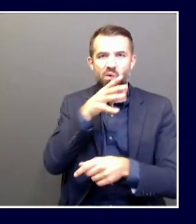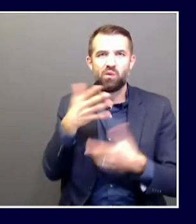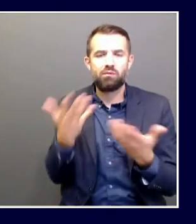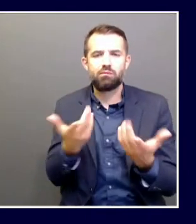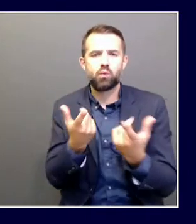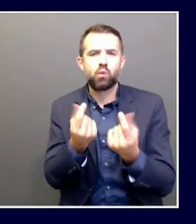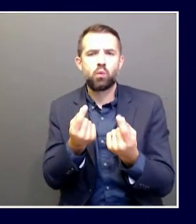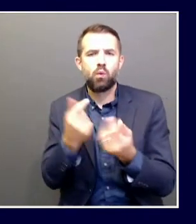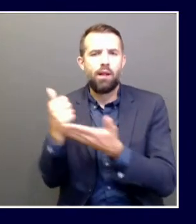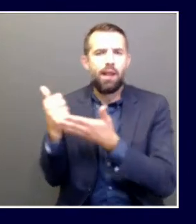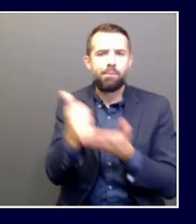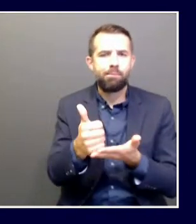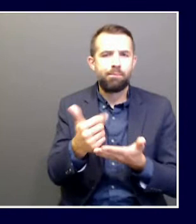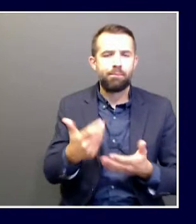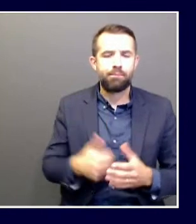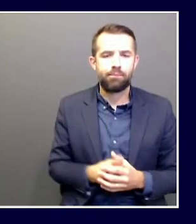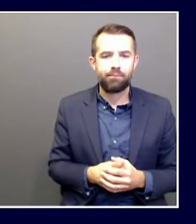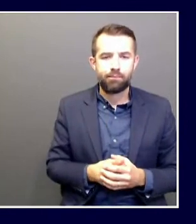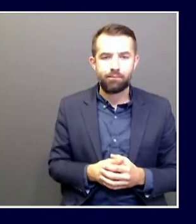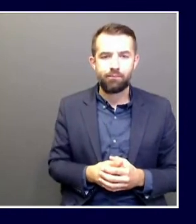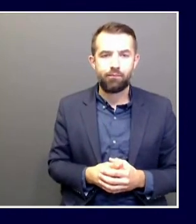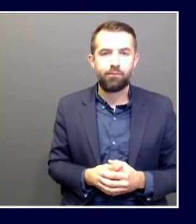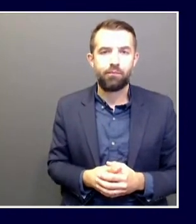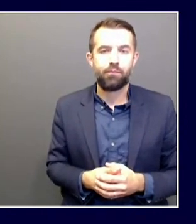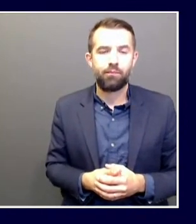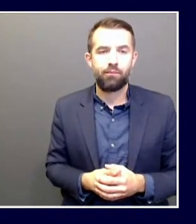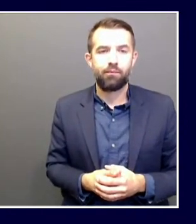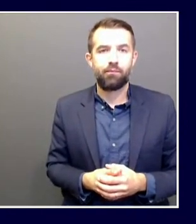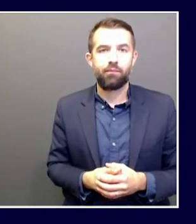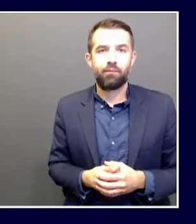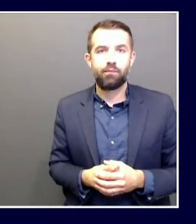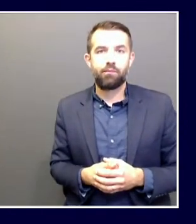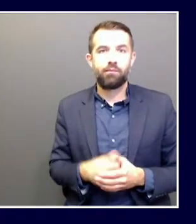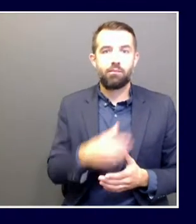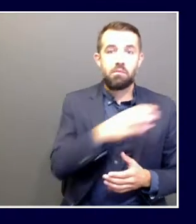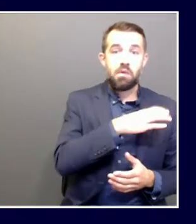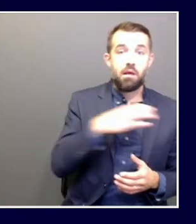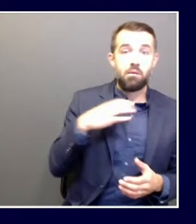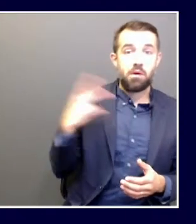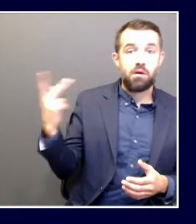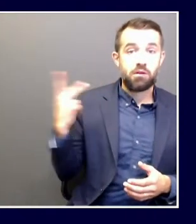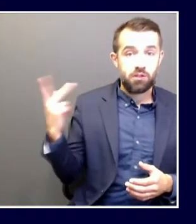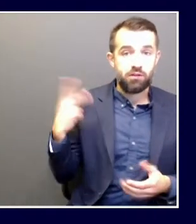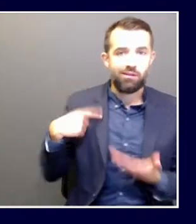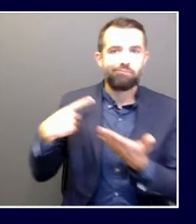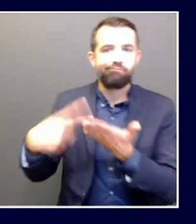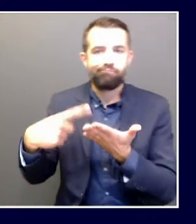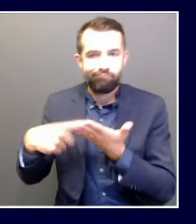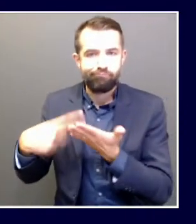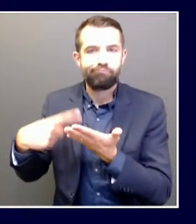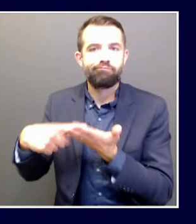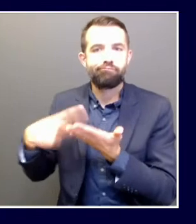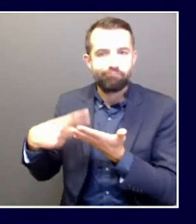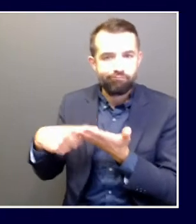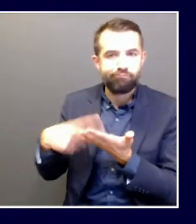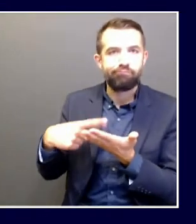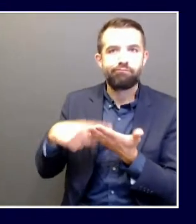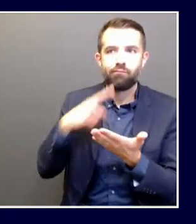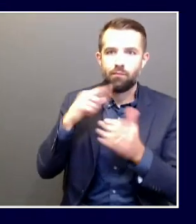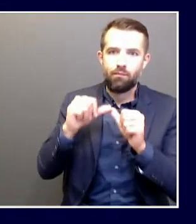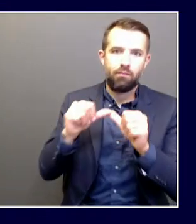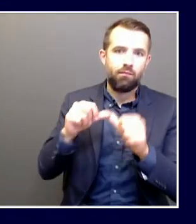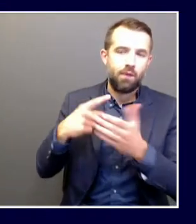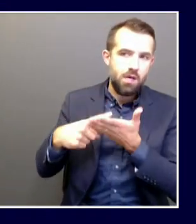this extensively on both fronts. Right now, there still remains a disparity